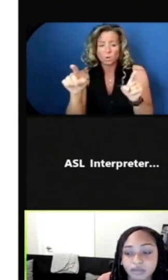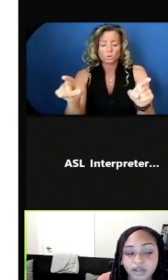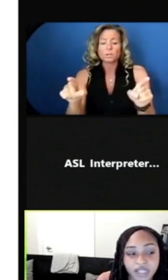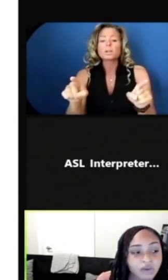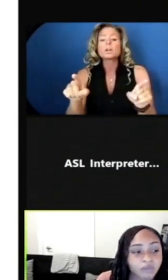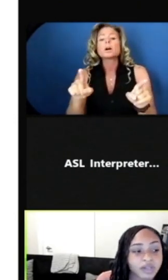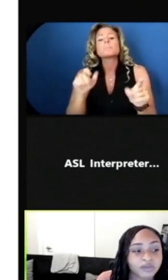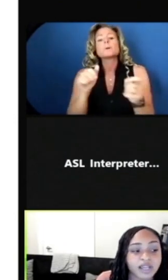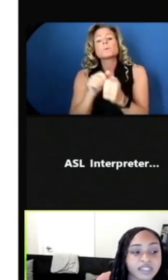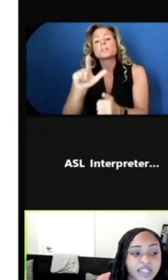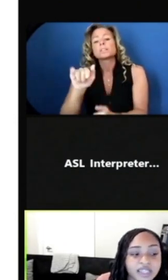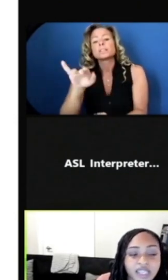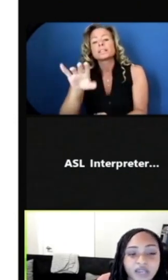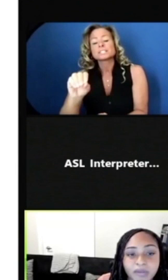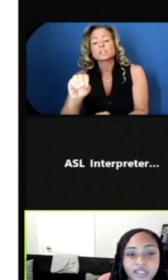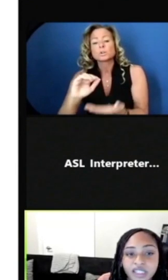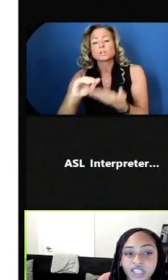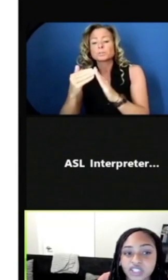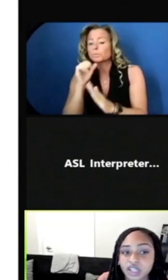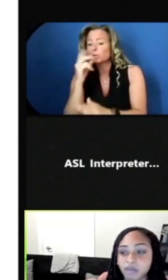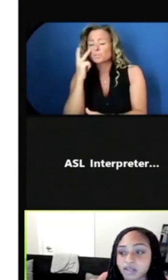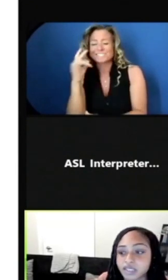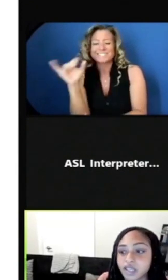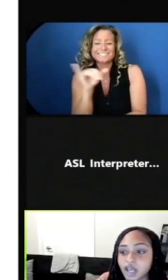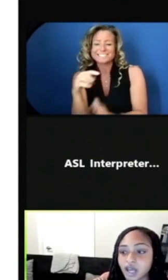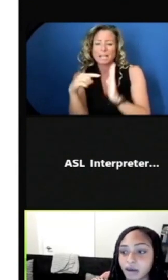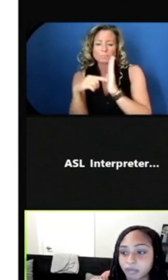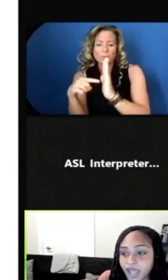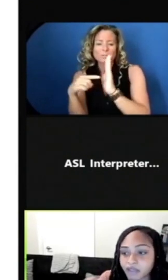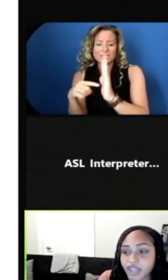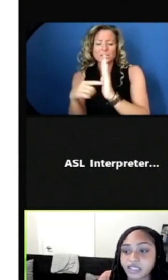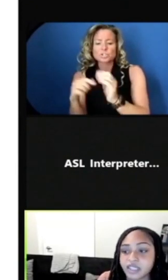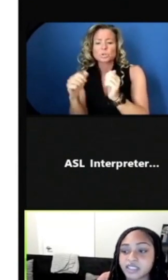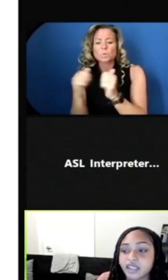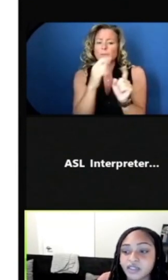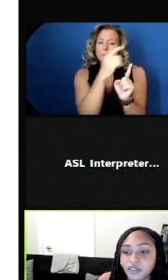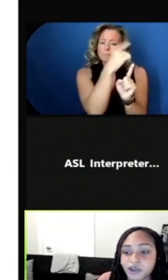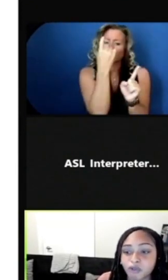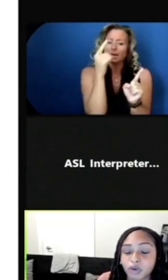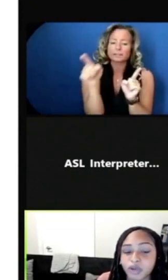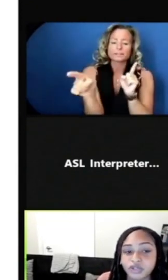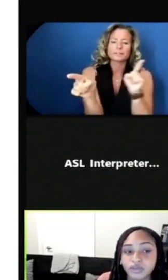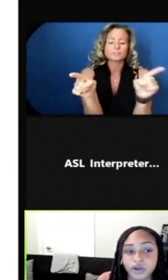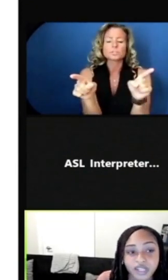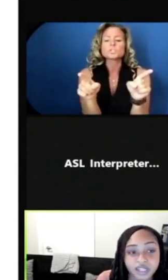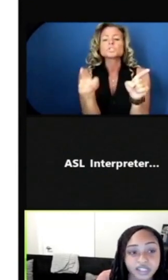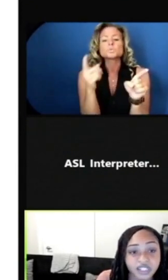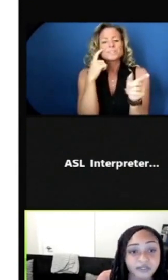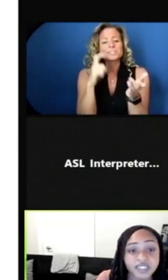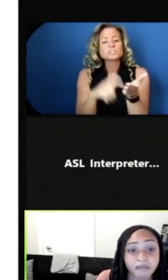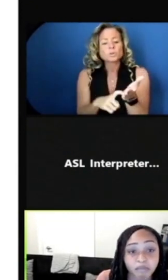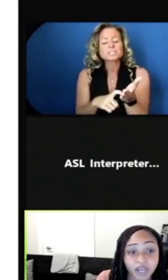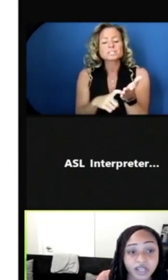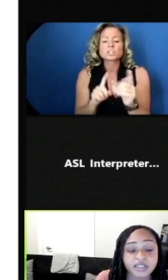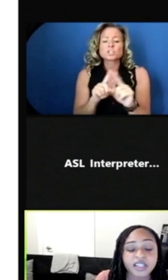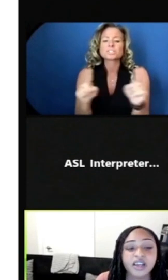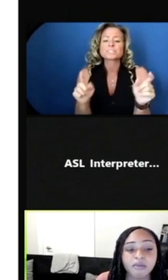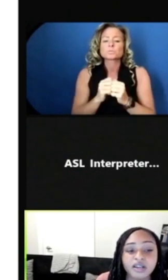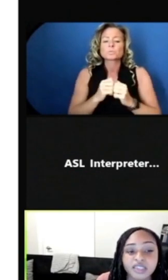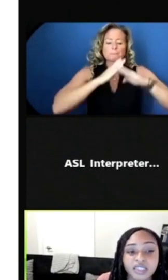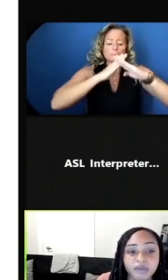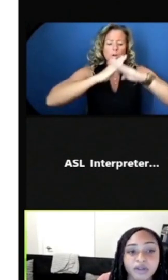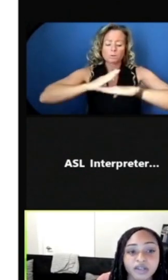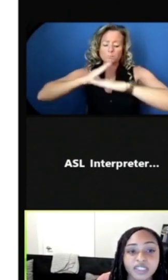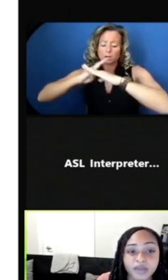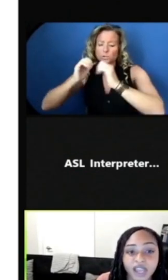Latino community, we do not see that same representation amongst Black vaccinees. Therefore, we do know that it is a difference in barriers